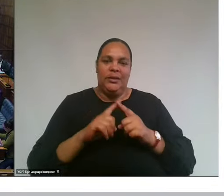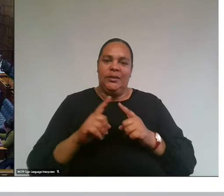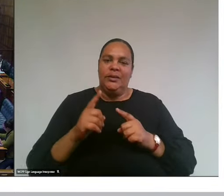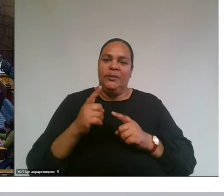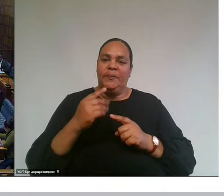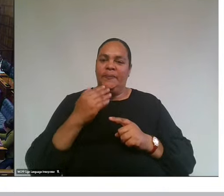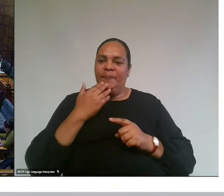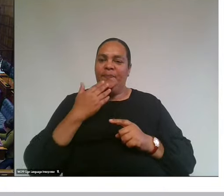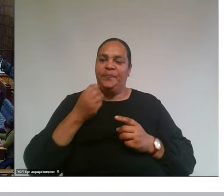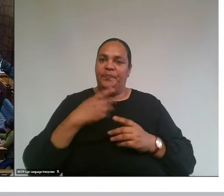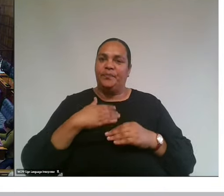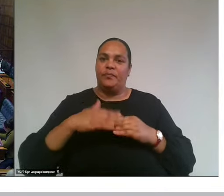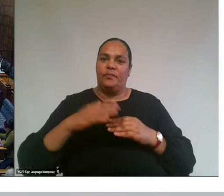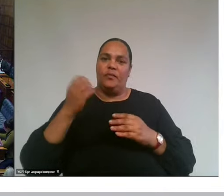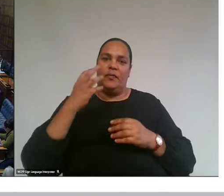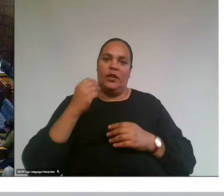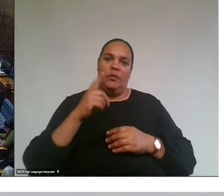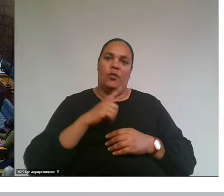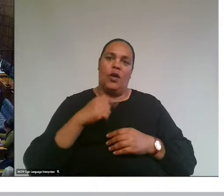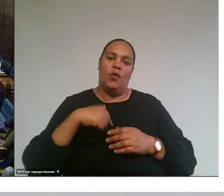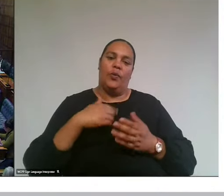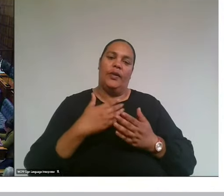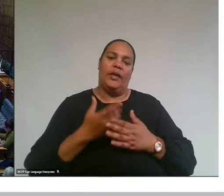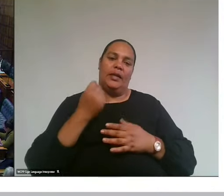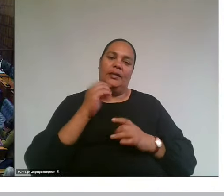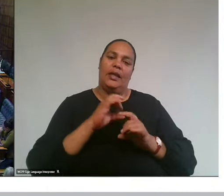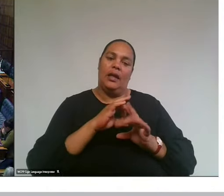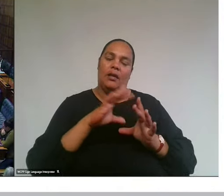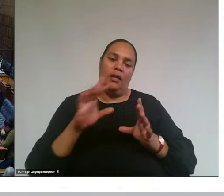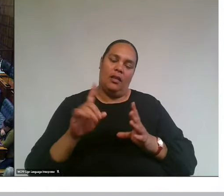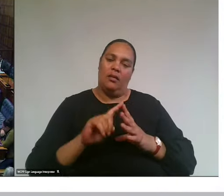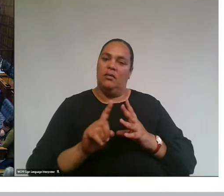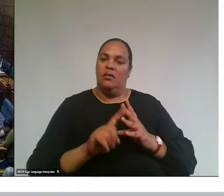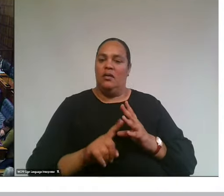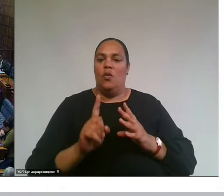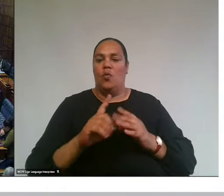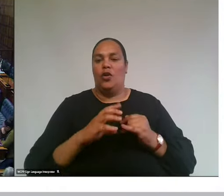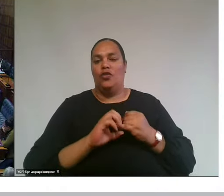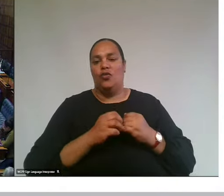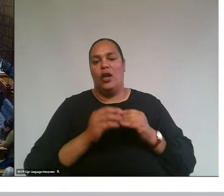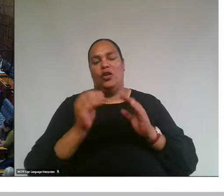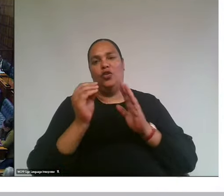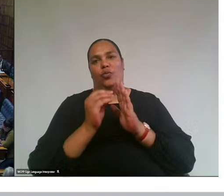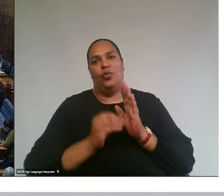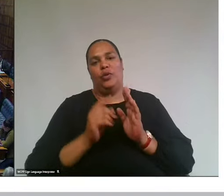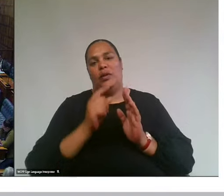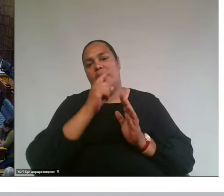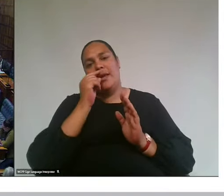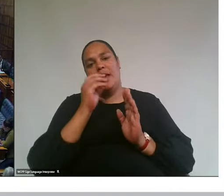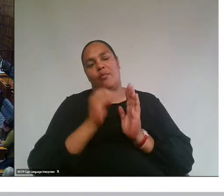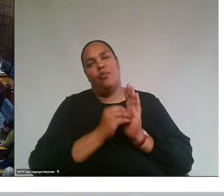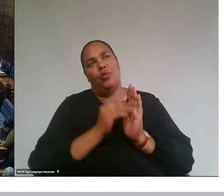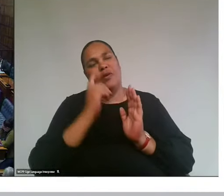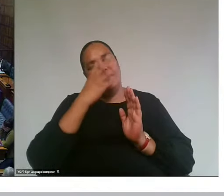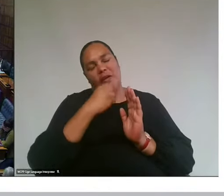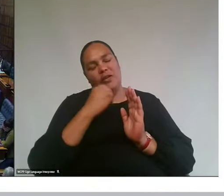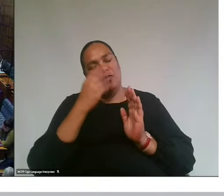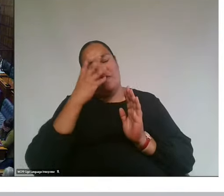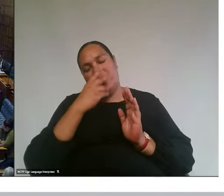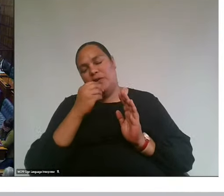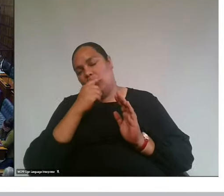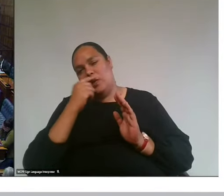more information so that we at least we have an understanding as you know try to put a name to a face or a face to a